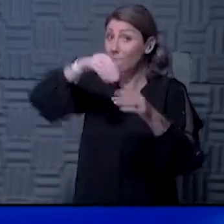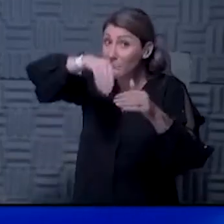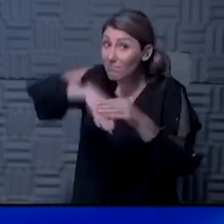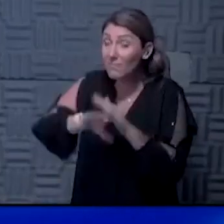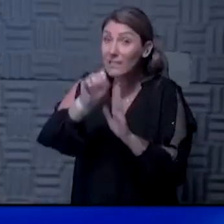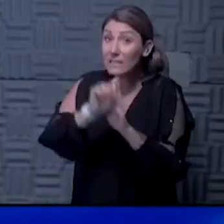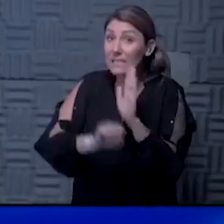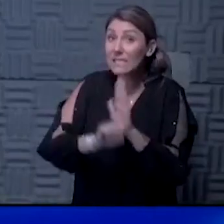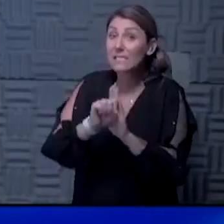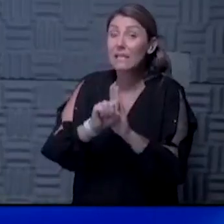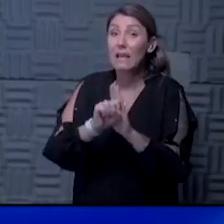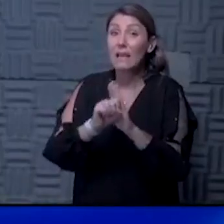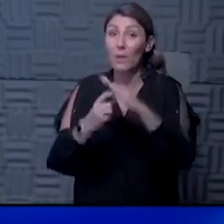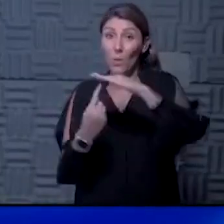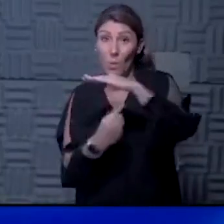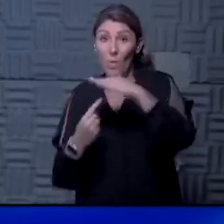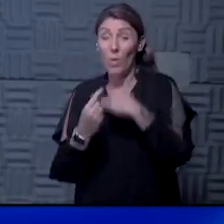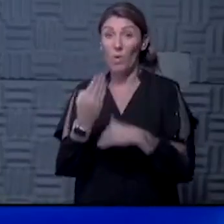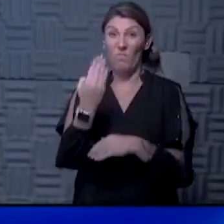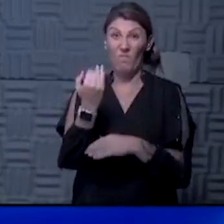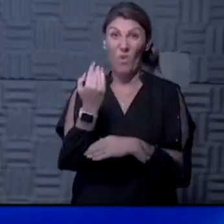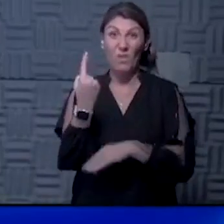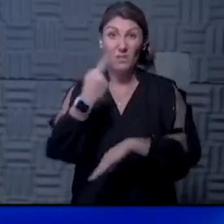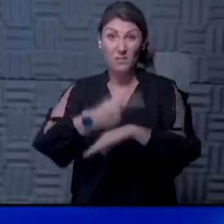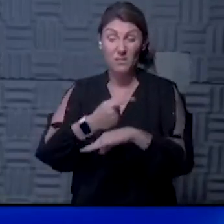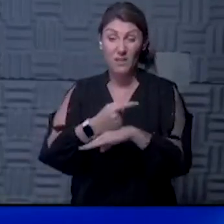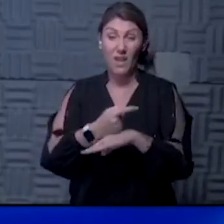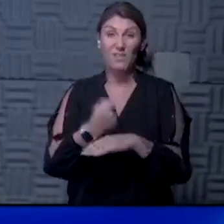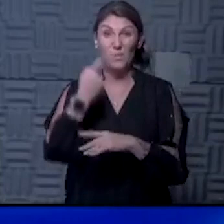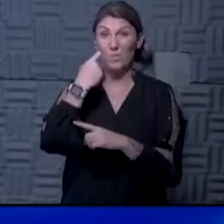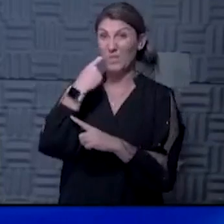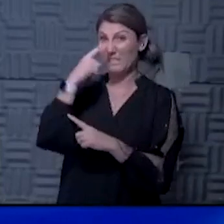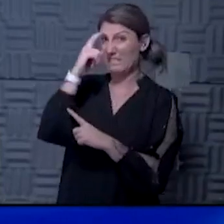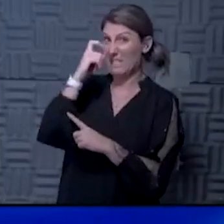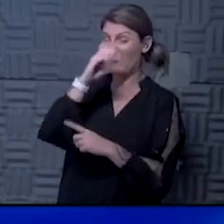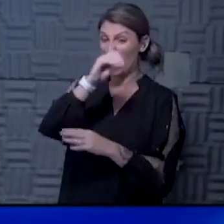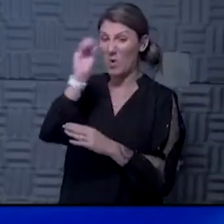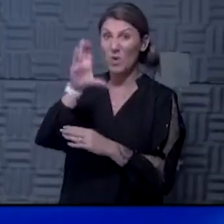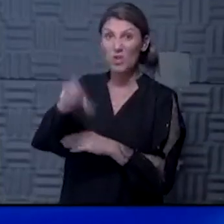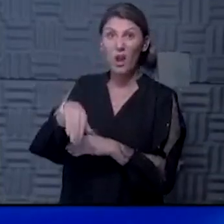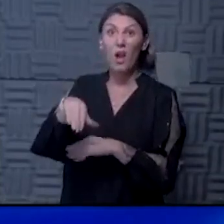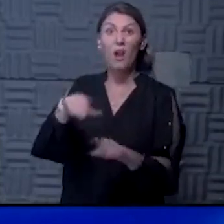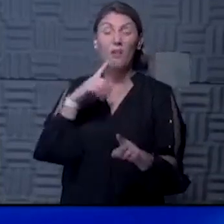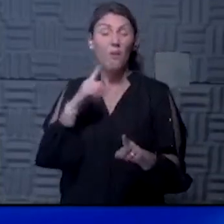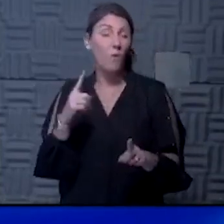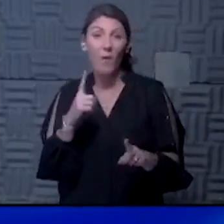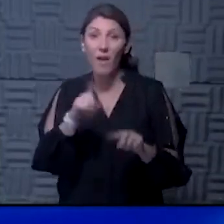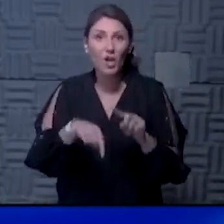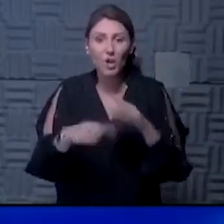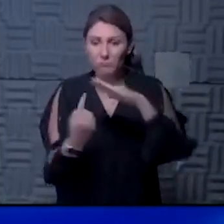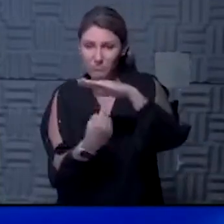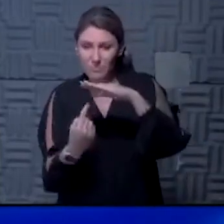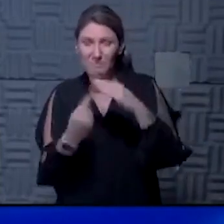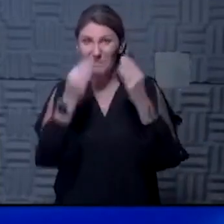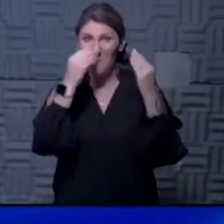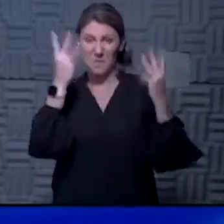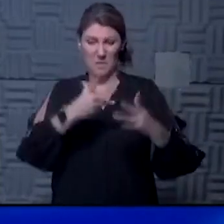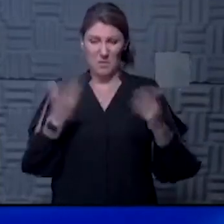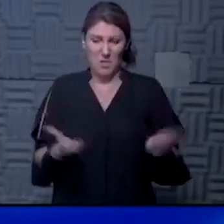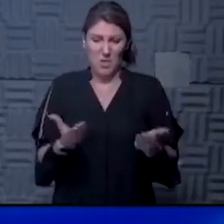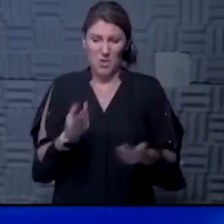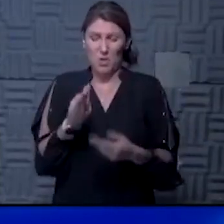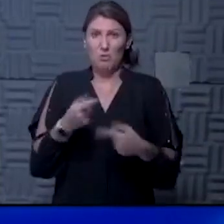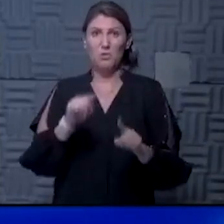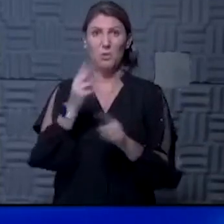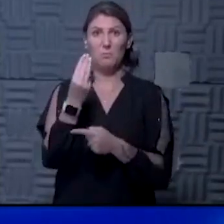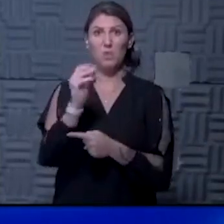days. I wanted to go see my daughter in Chicago this last summer, and I couldn't do it without having to quarantine for 14 days once I got to Illinois. They didn't care what I did here while I was here in